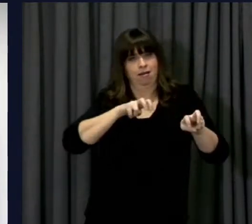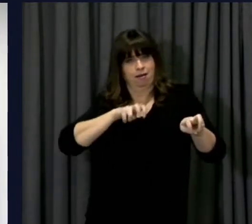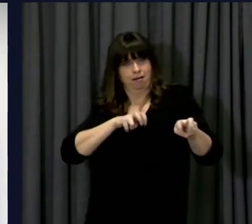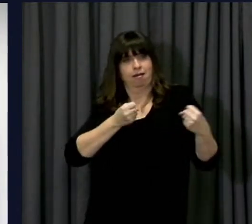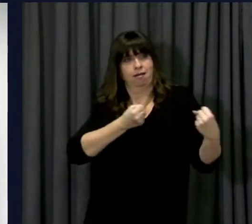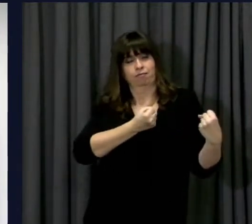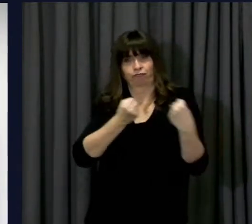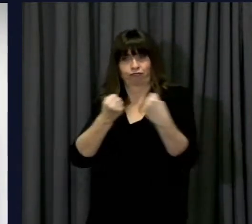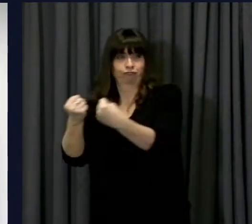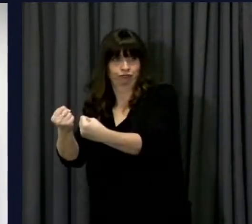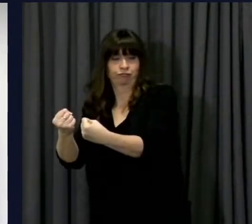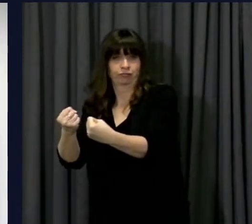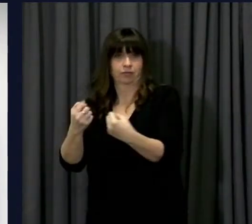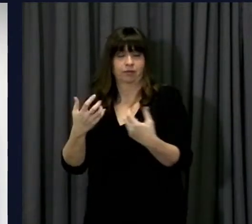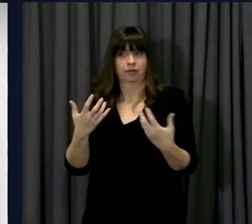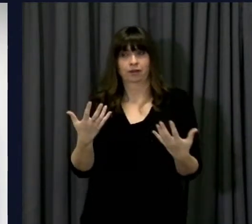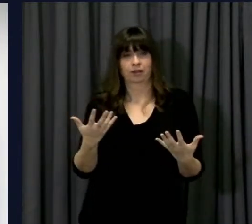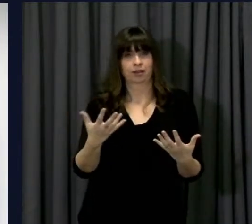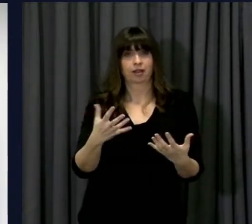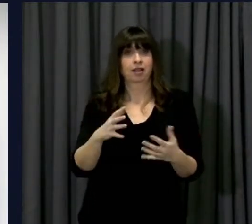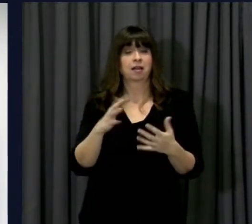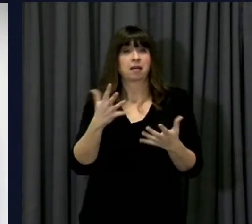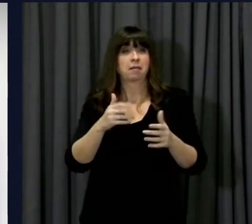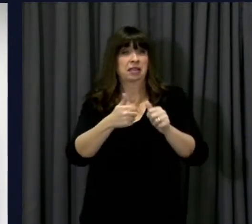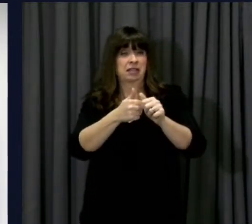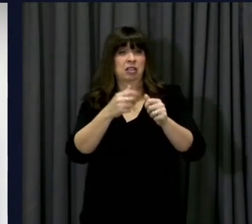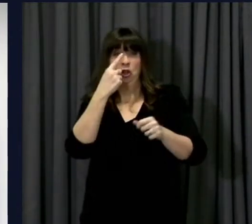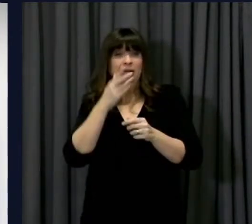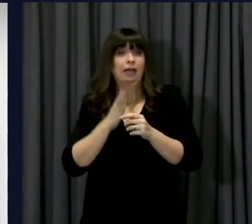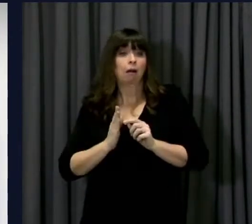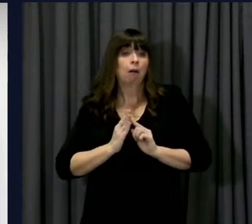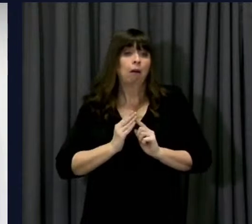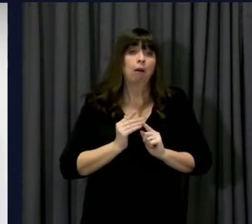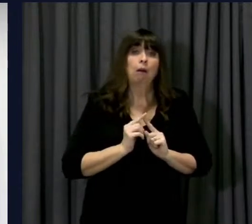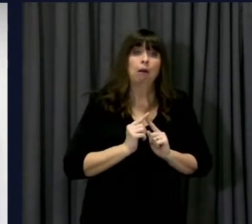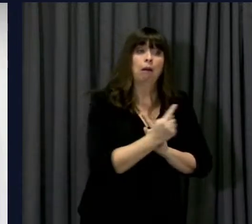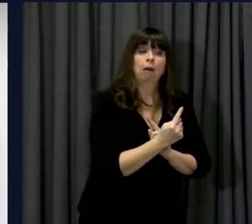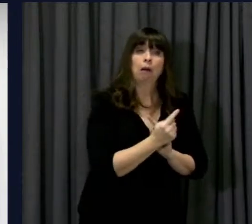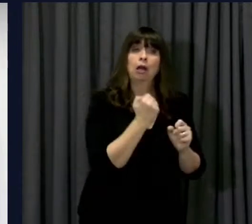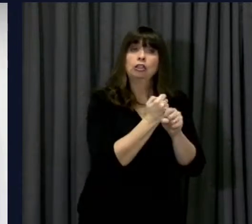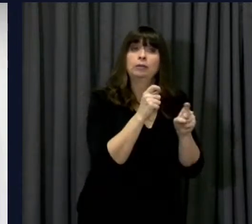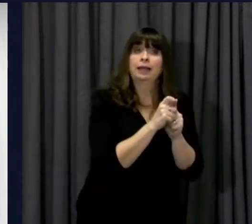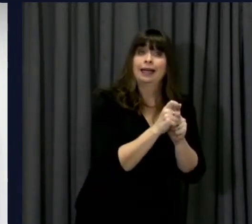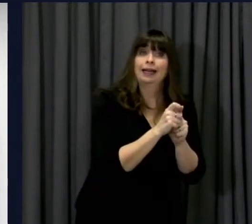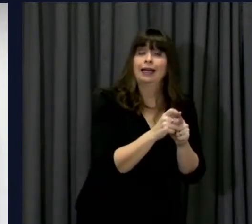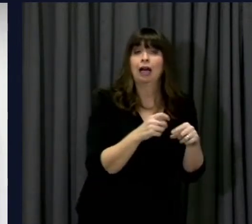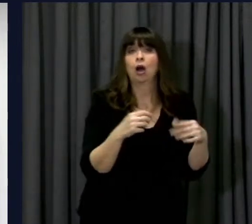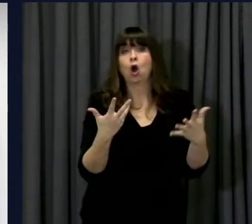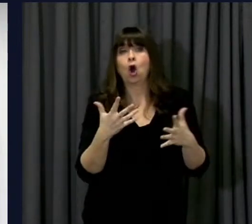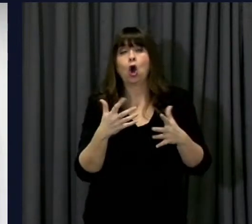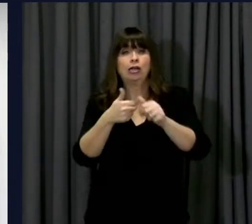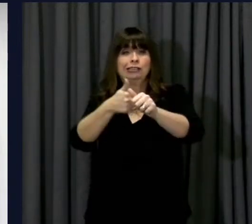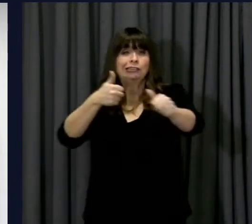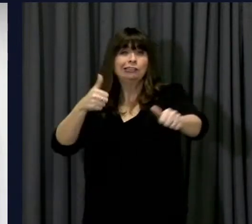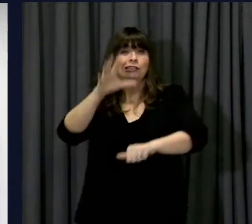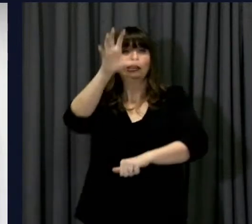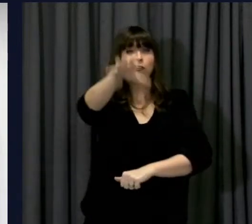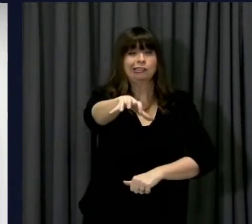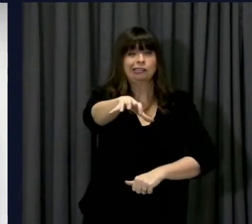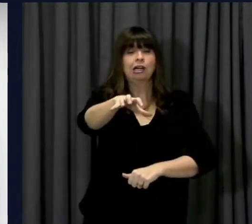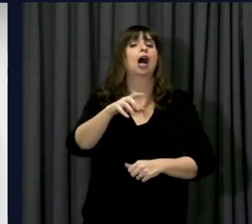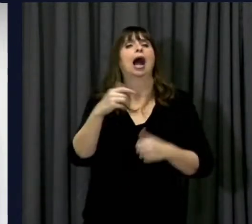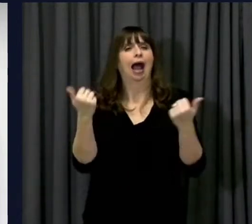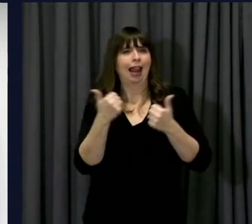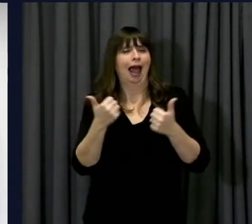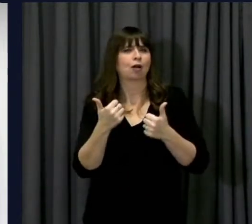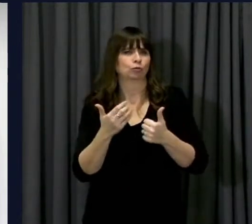a vaccination centre, whether it's one of the GP-led centres or one of the mass vaccination centres, would be essential travel within the